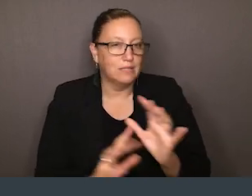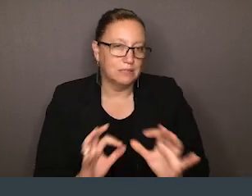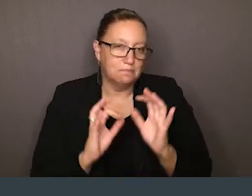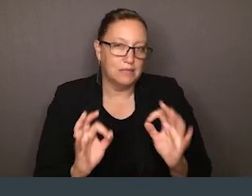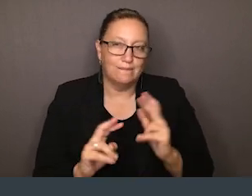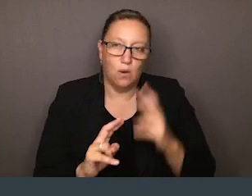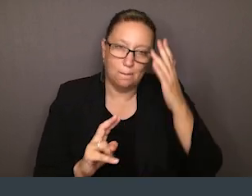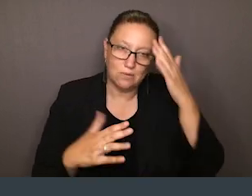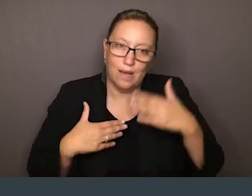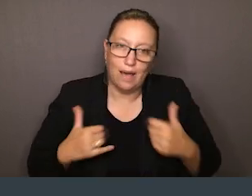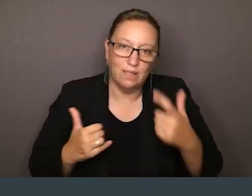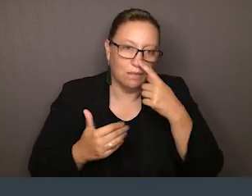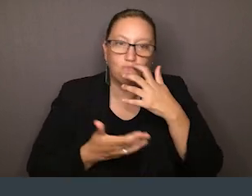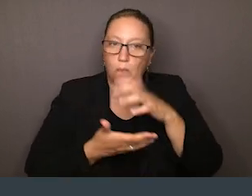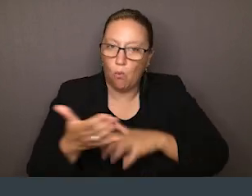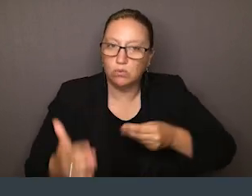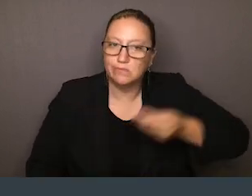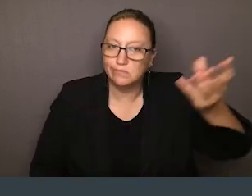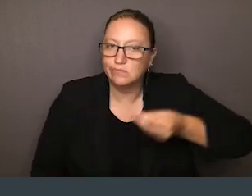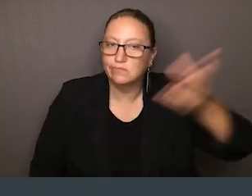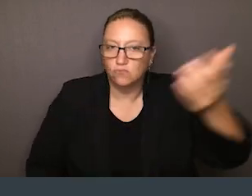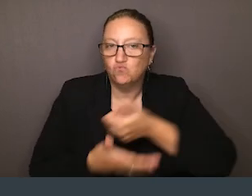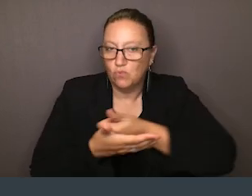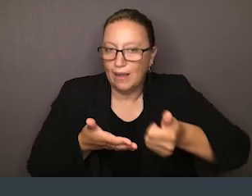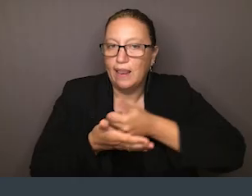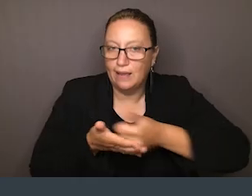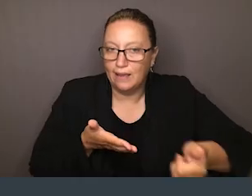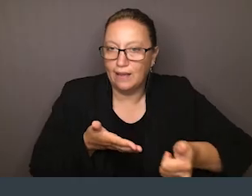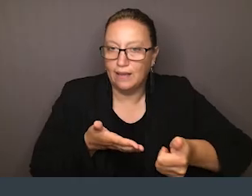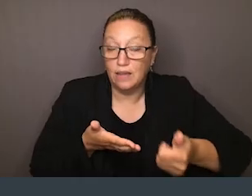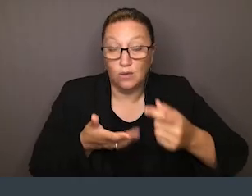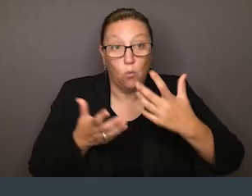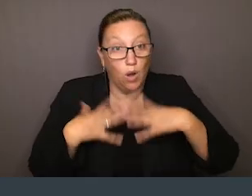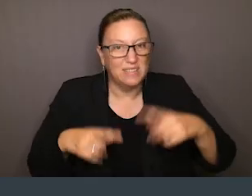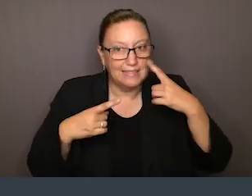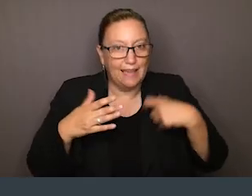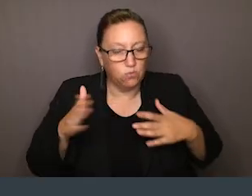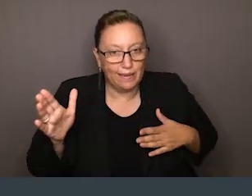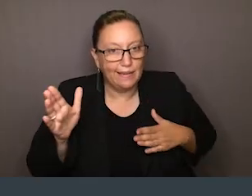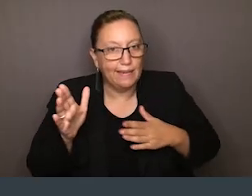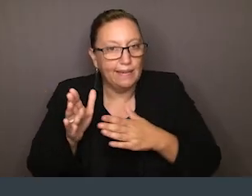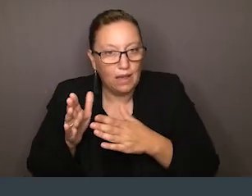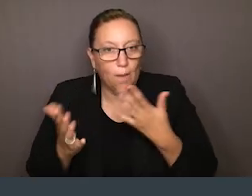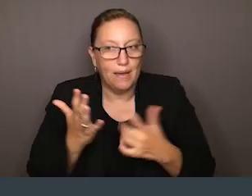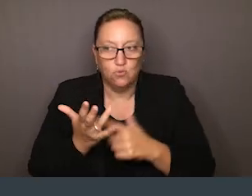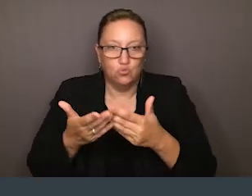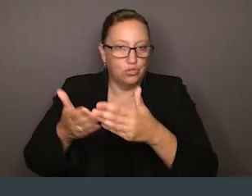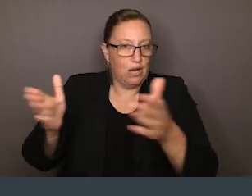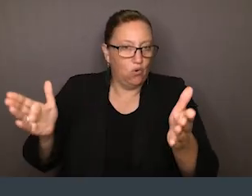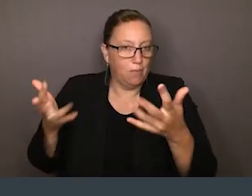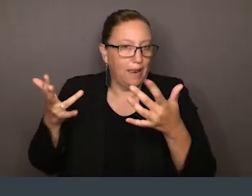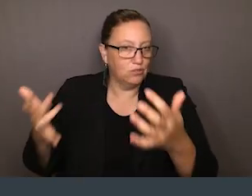the area of mental health, can be reported regularly, and that we can keep track of whether we're closing the gap compared to the